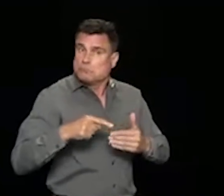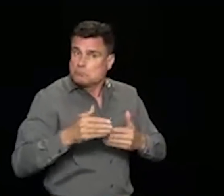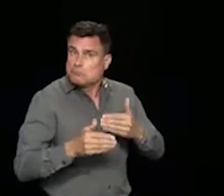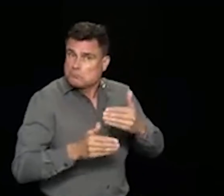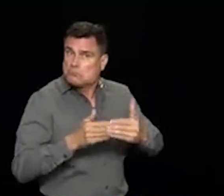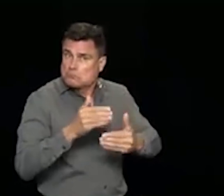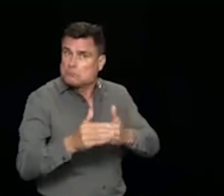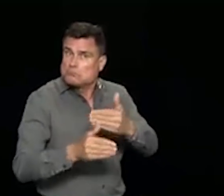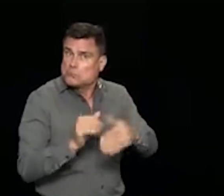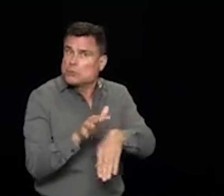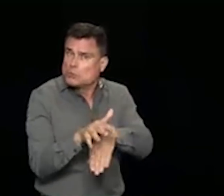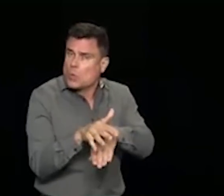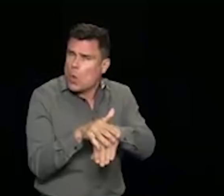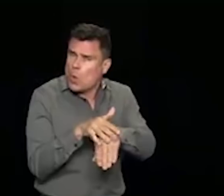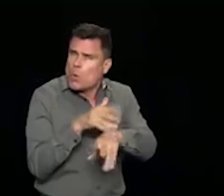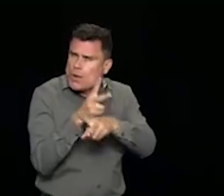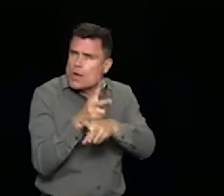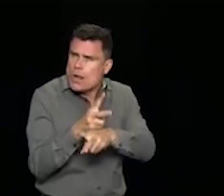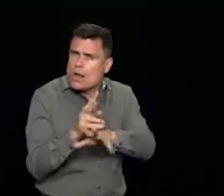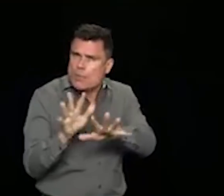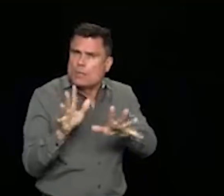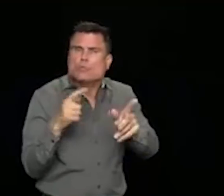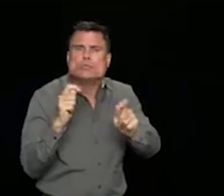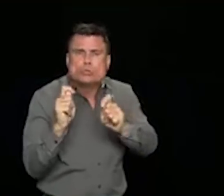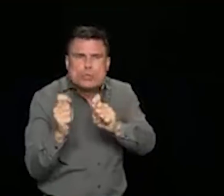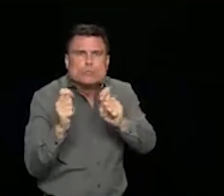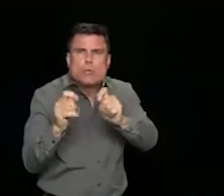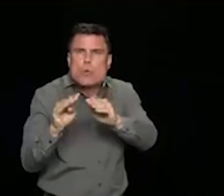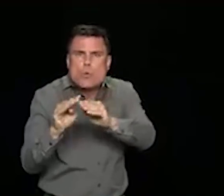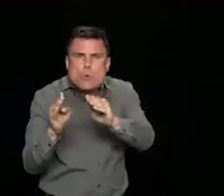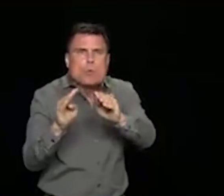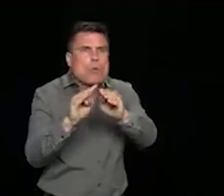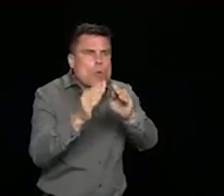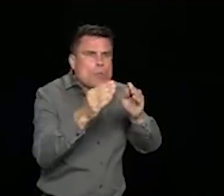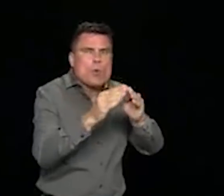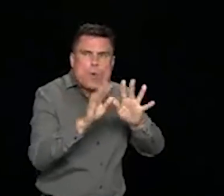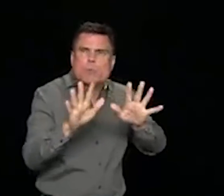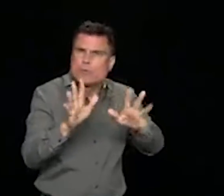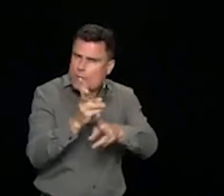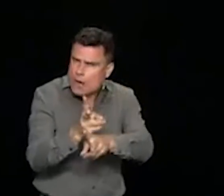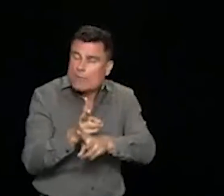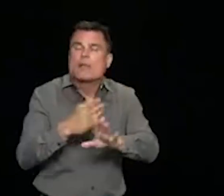with this transition, there comes a lot of anxiety and some